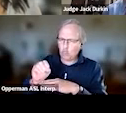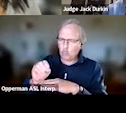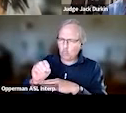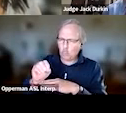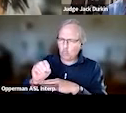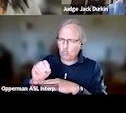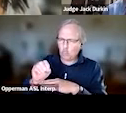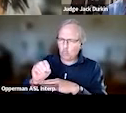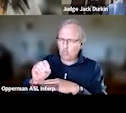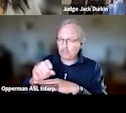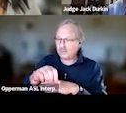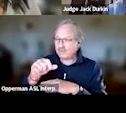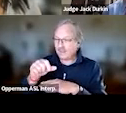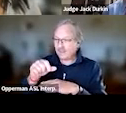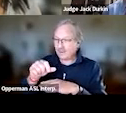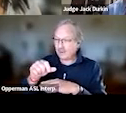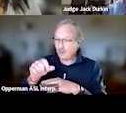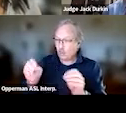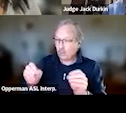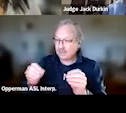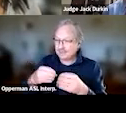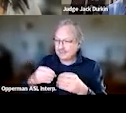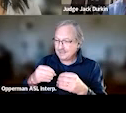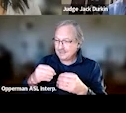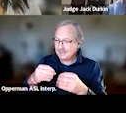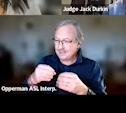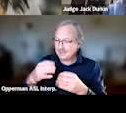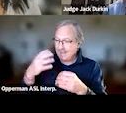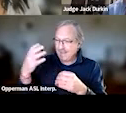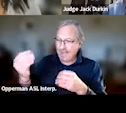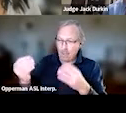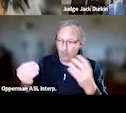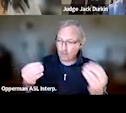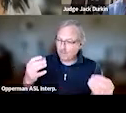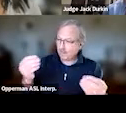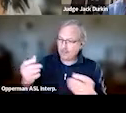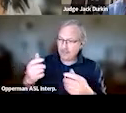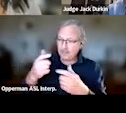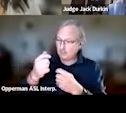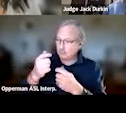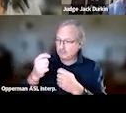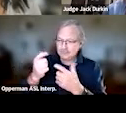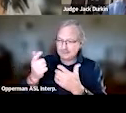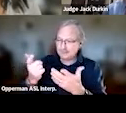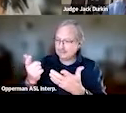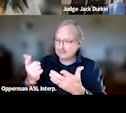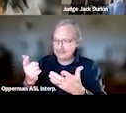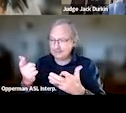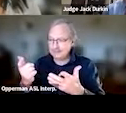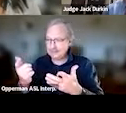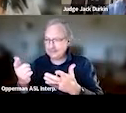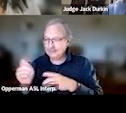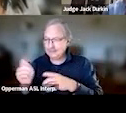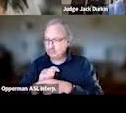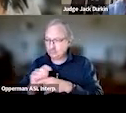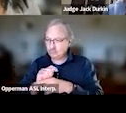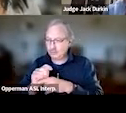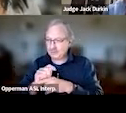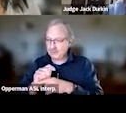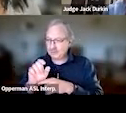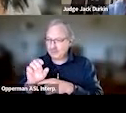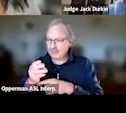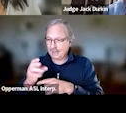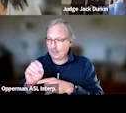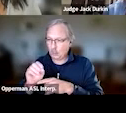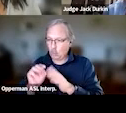if there are other organizations out there that would be interested in getting in, you know, and getting trained in the ECHO model to be